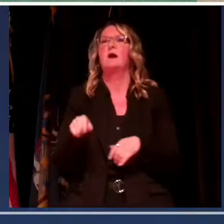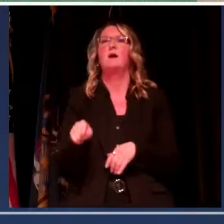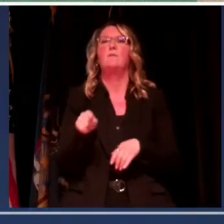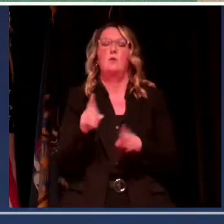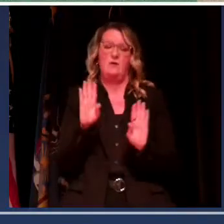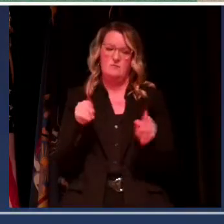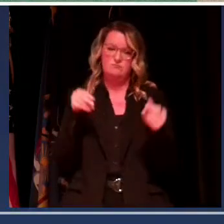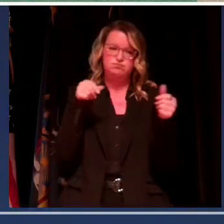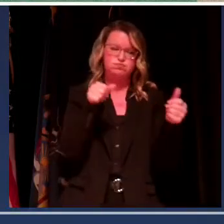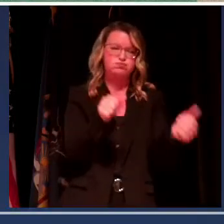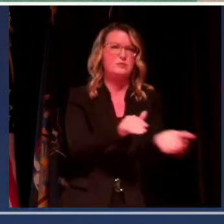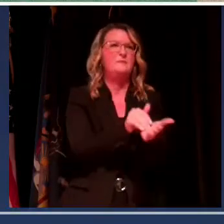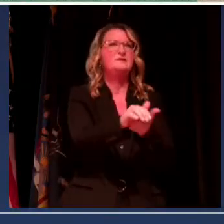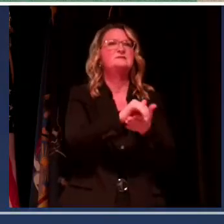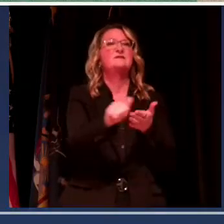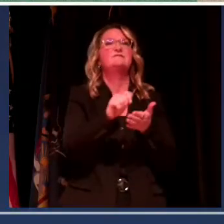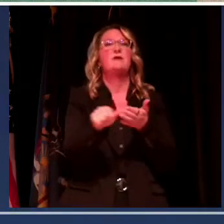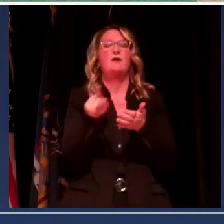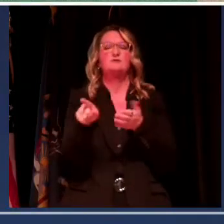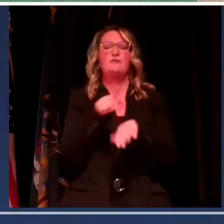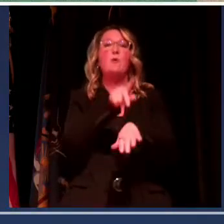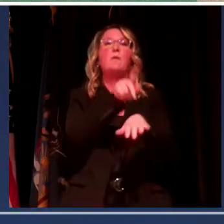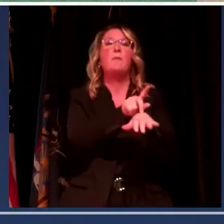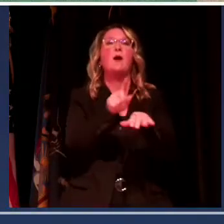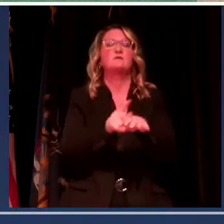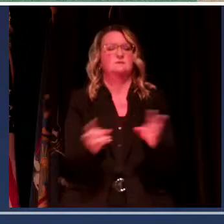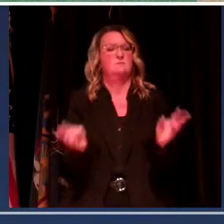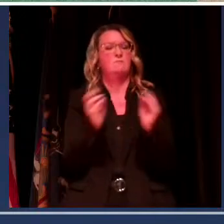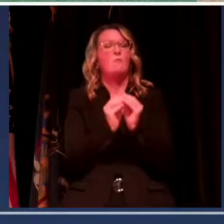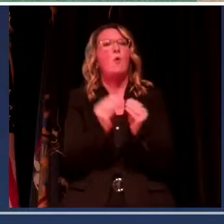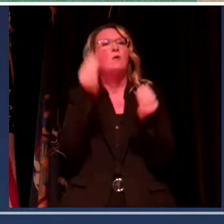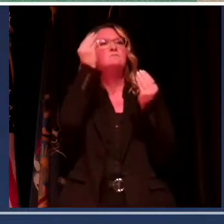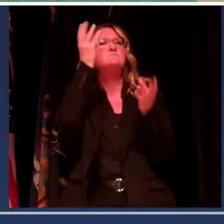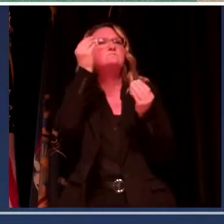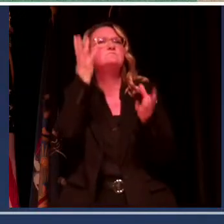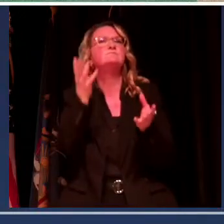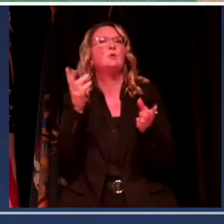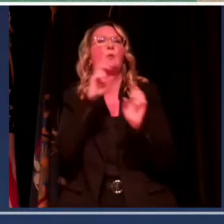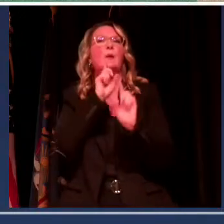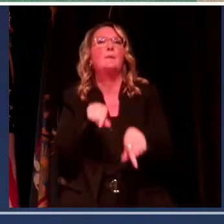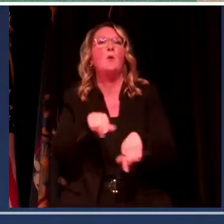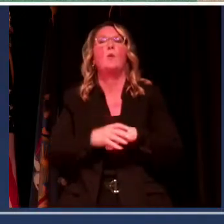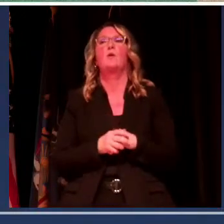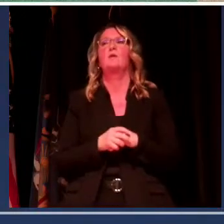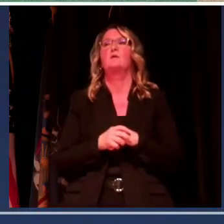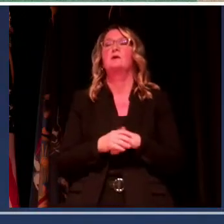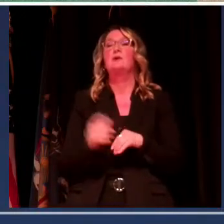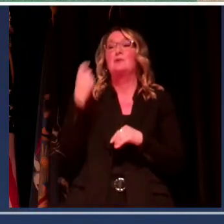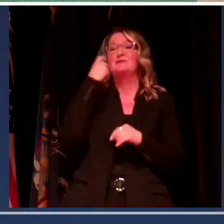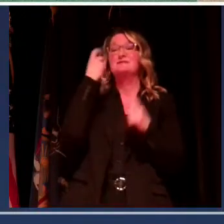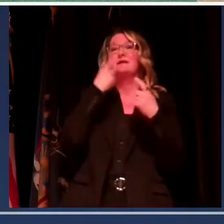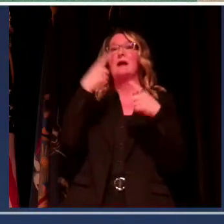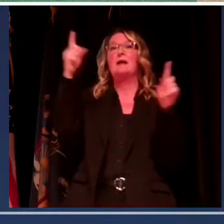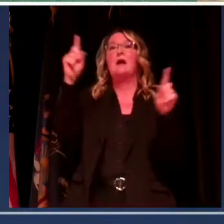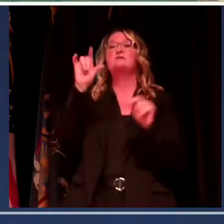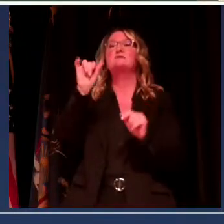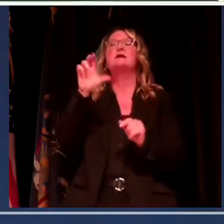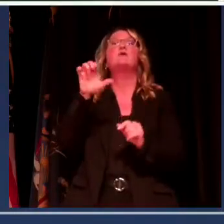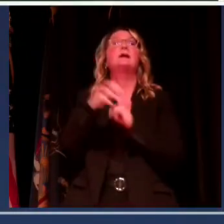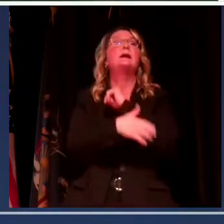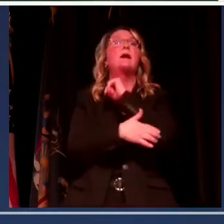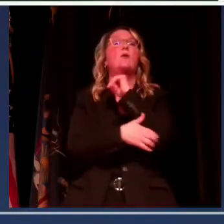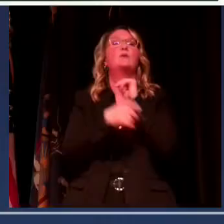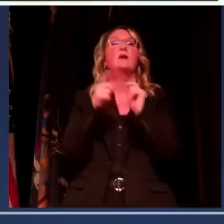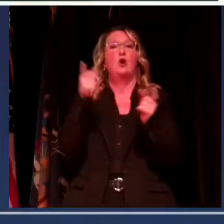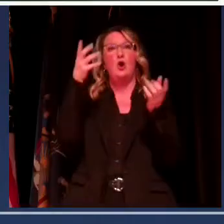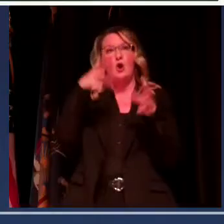invested tens of millions of dollars in our parks, and we have more news to report. As we recently announced, Erie County has agreed to